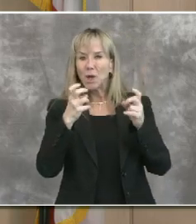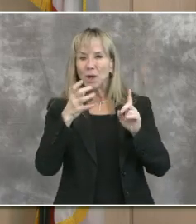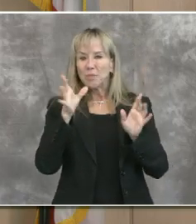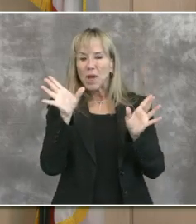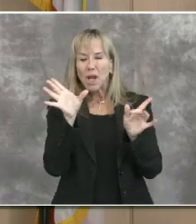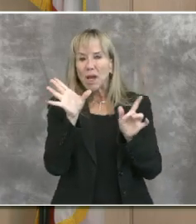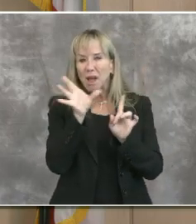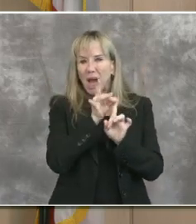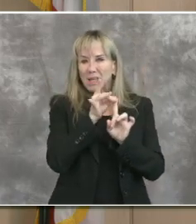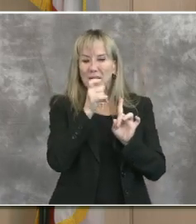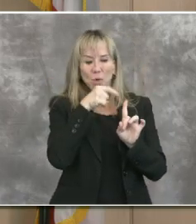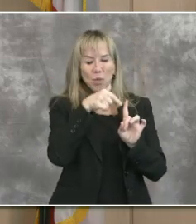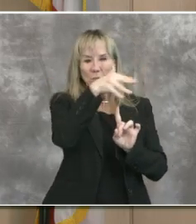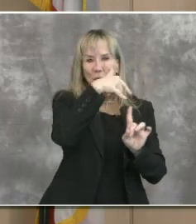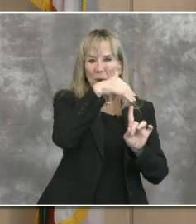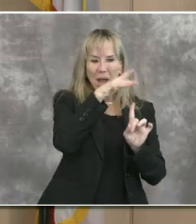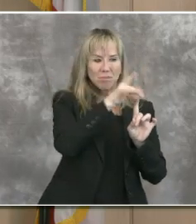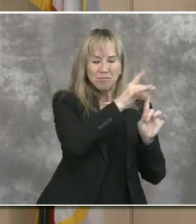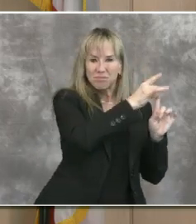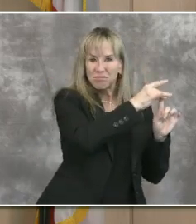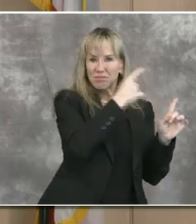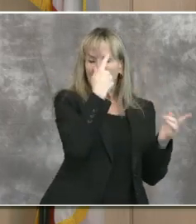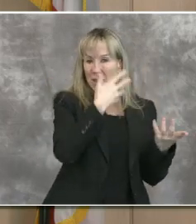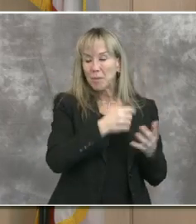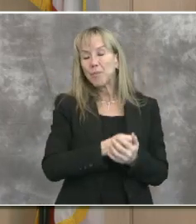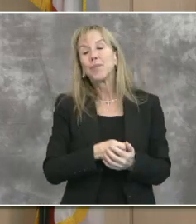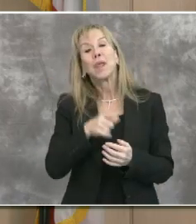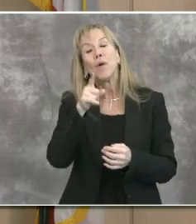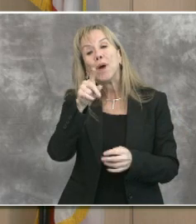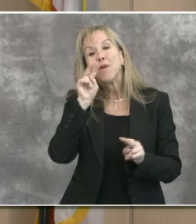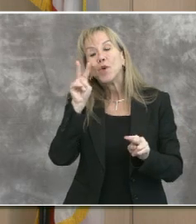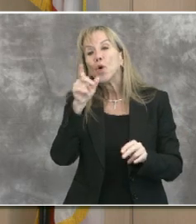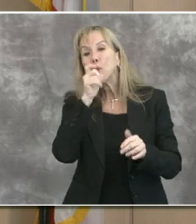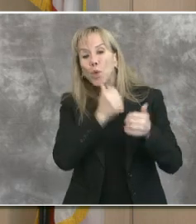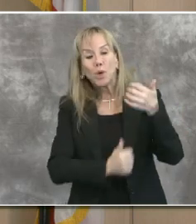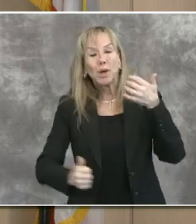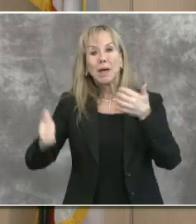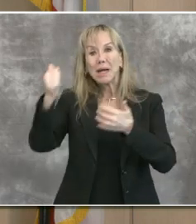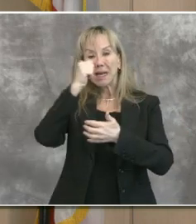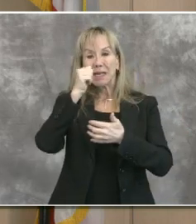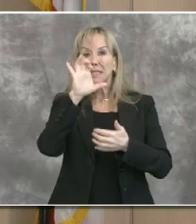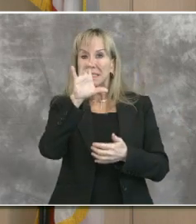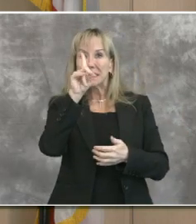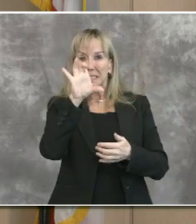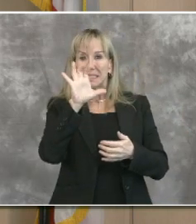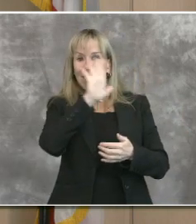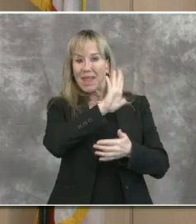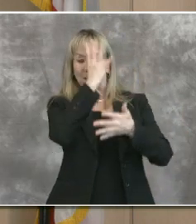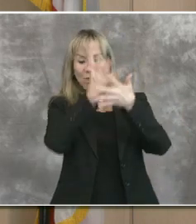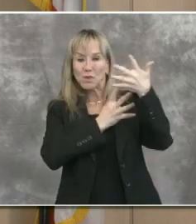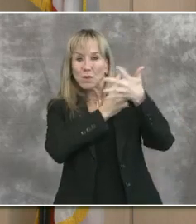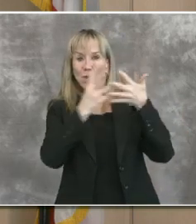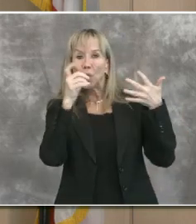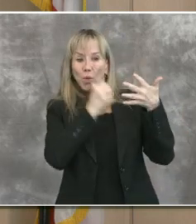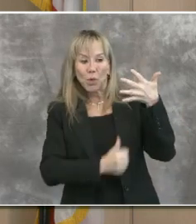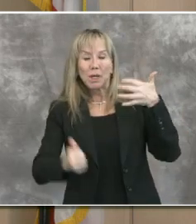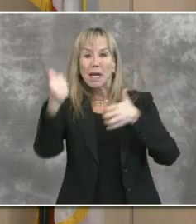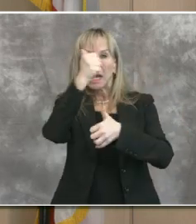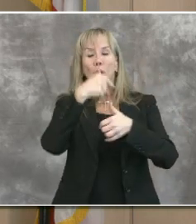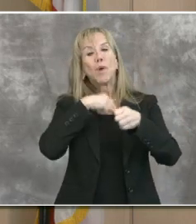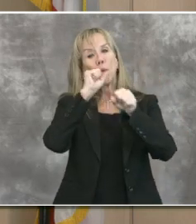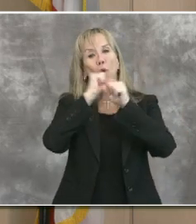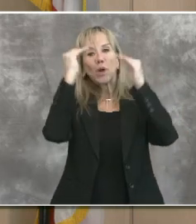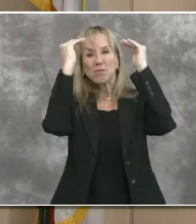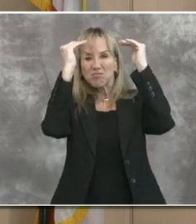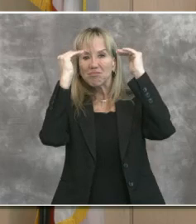at CDC's well-delineated priorities of who's in the highest priority and who's in the least priority position, we're sort of working down